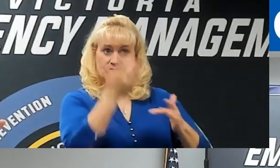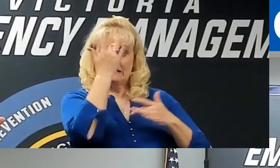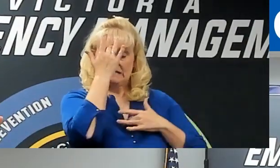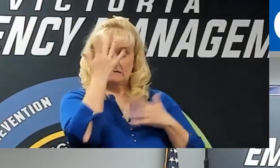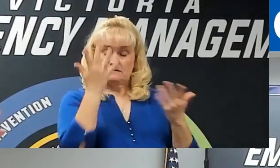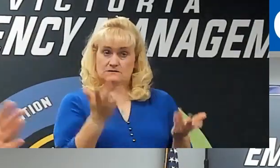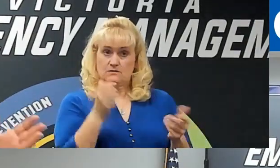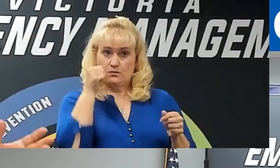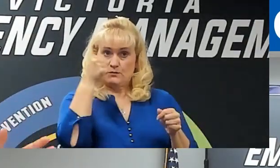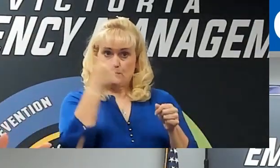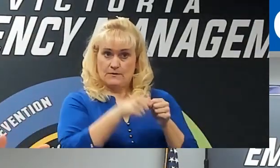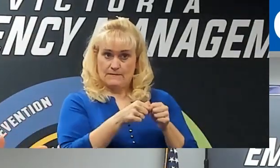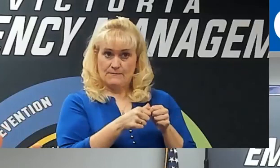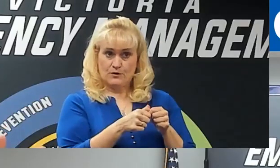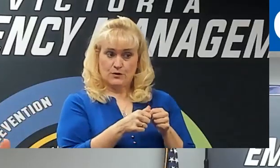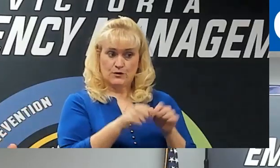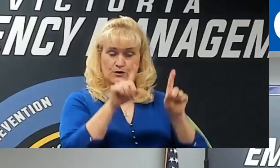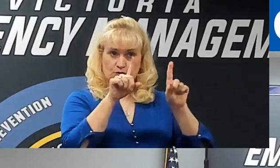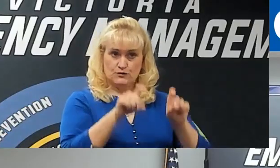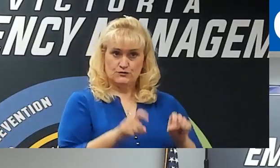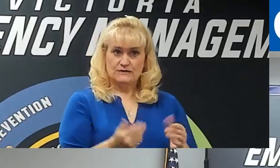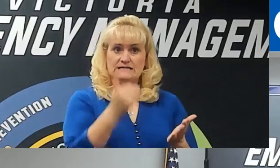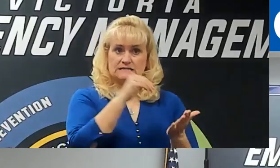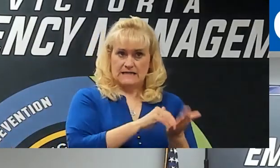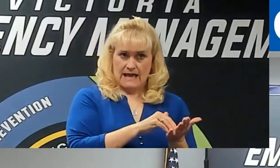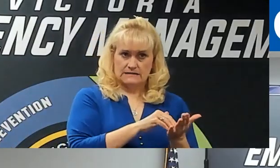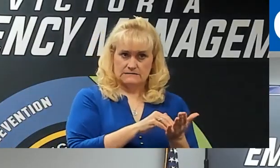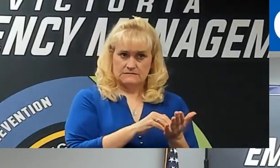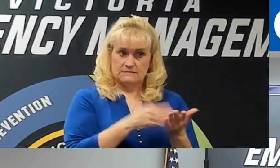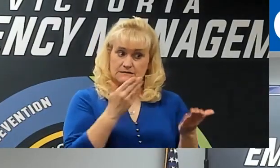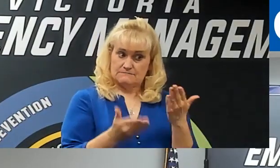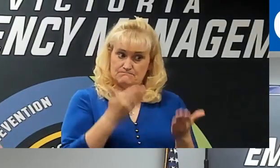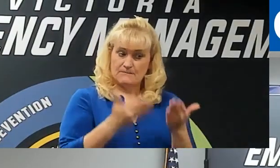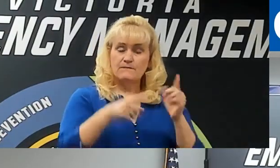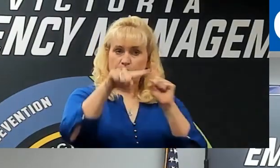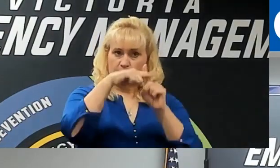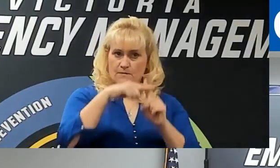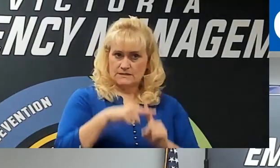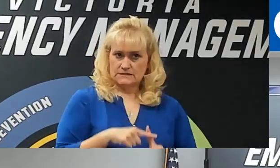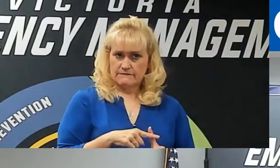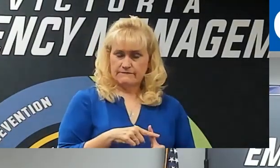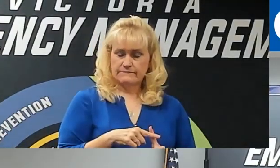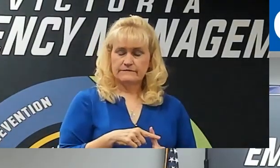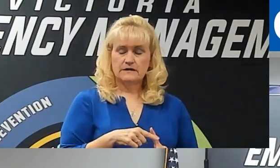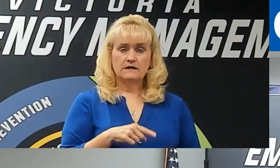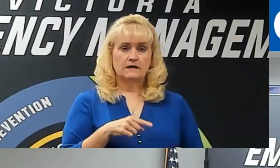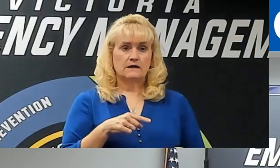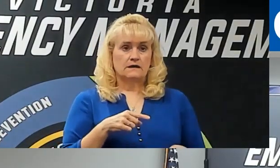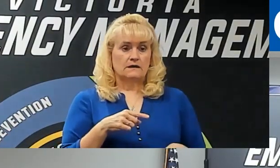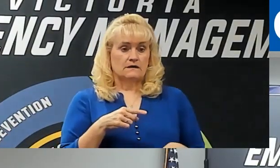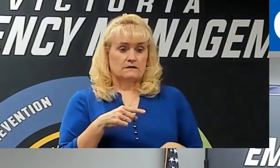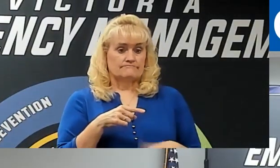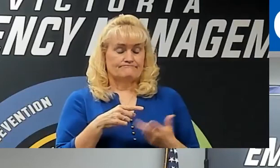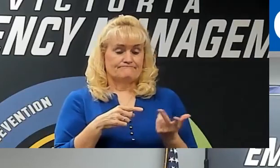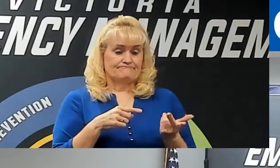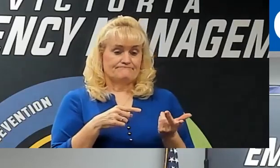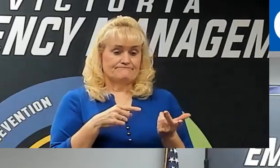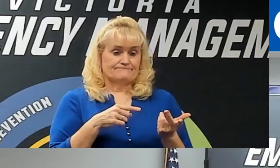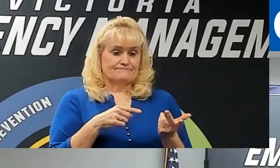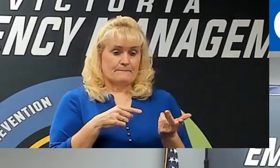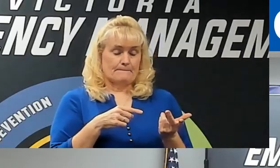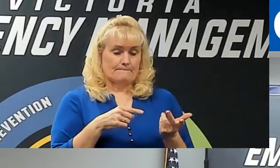Remember or be able to be tested properly, in other words, to show positive for the disease. Because you can say if you were